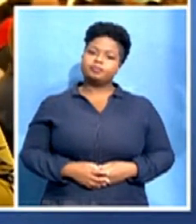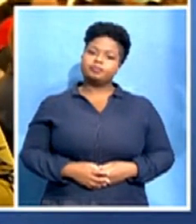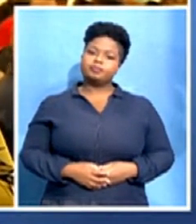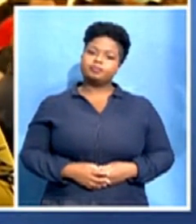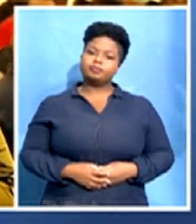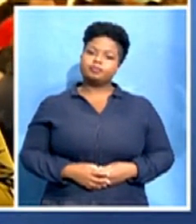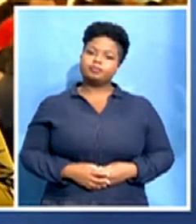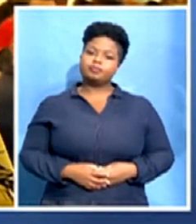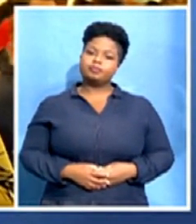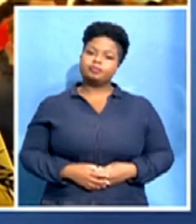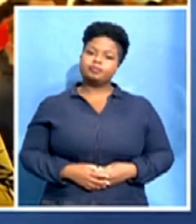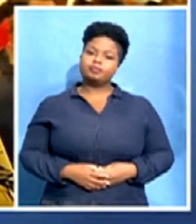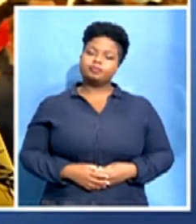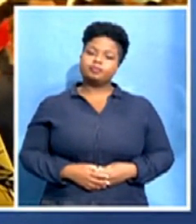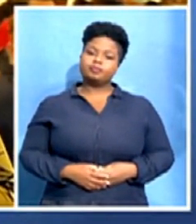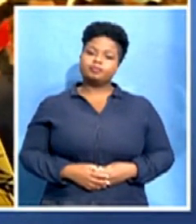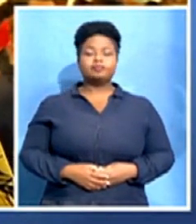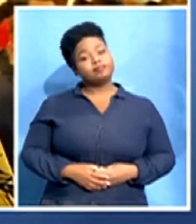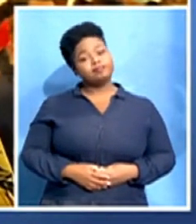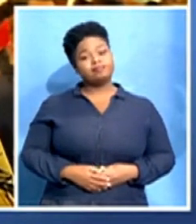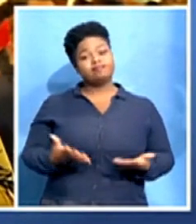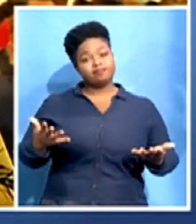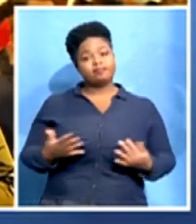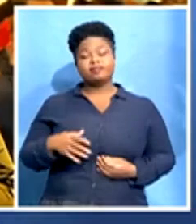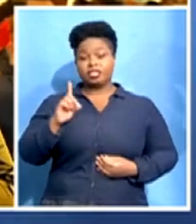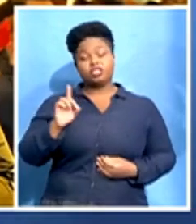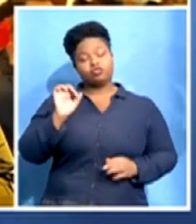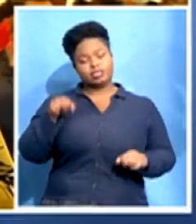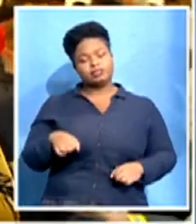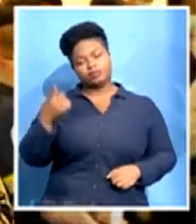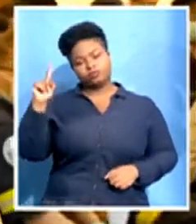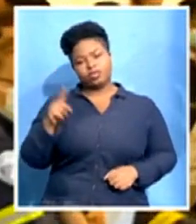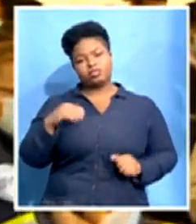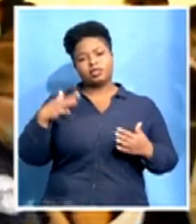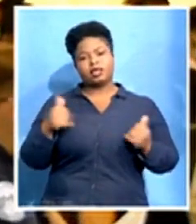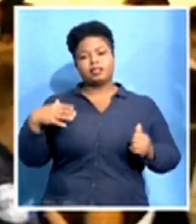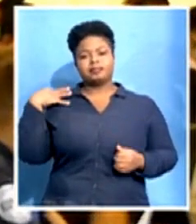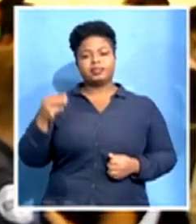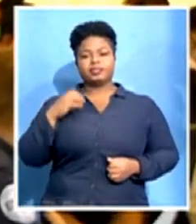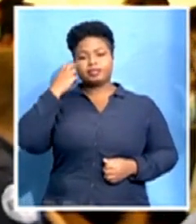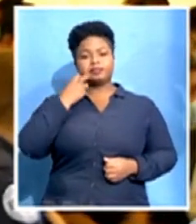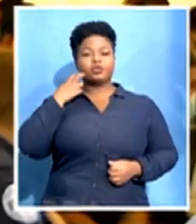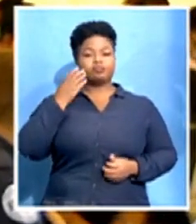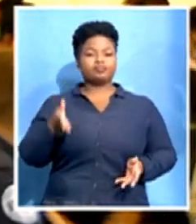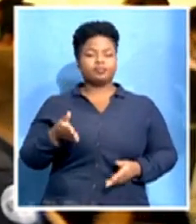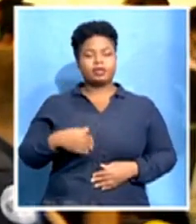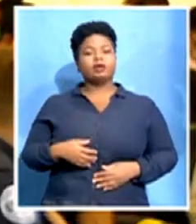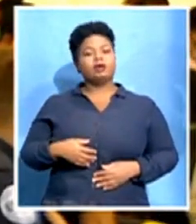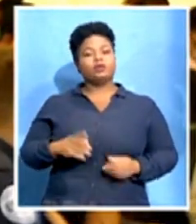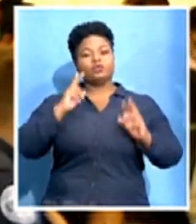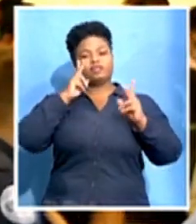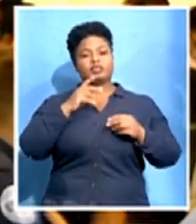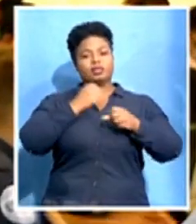Well, Desiree, as you correctly pointed out, the Health Minister Dr Zweli Mkhize will visit the Gauteng province starting here at the